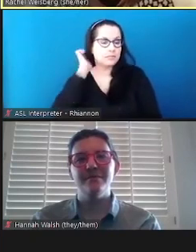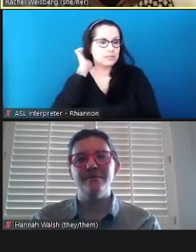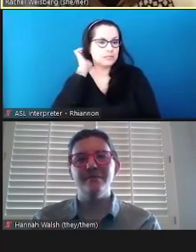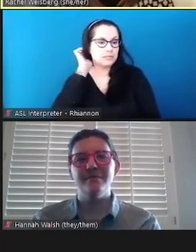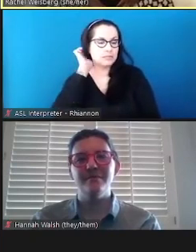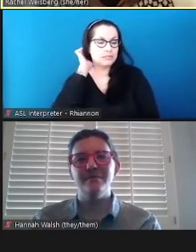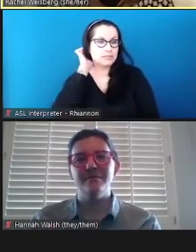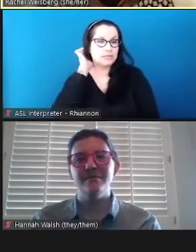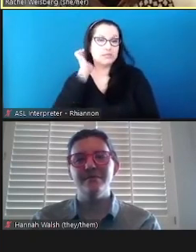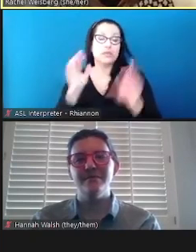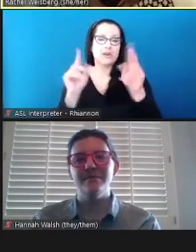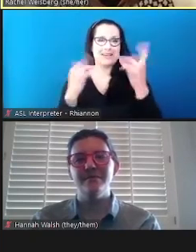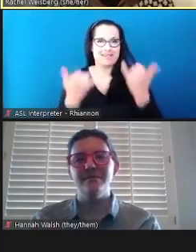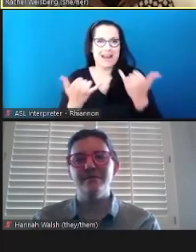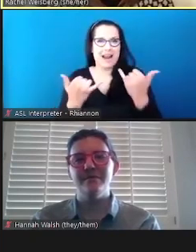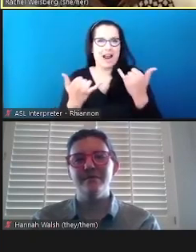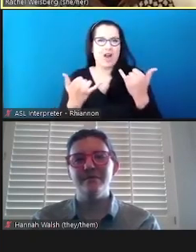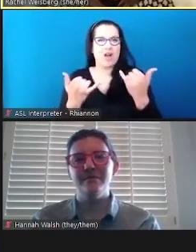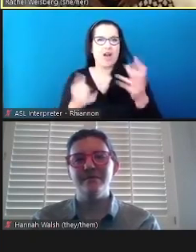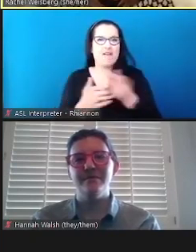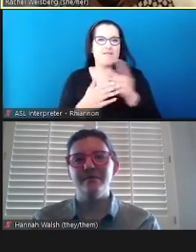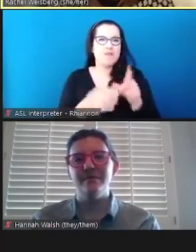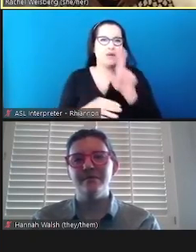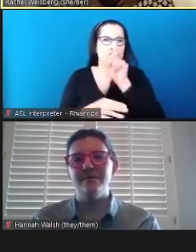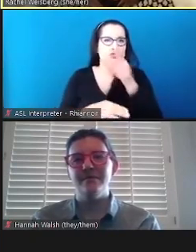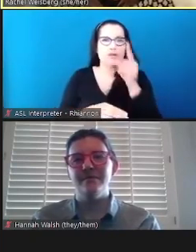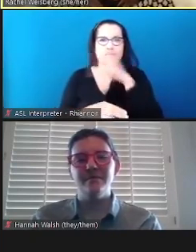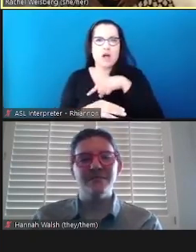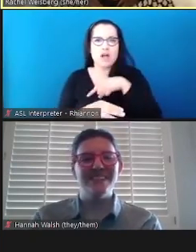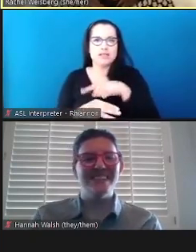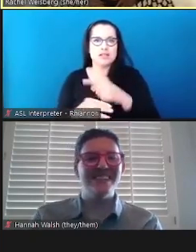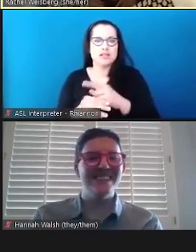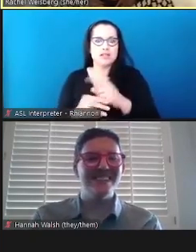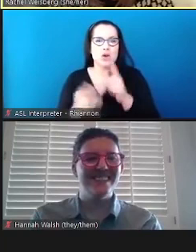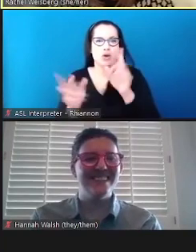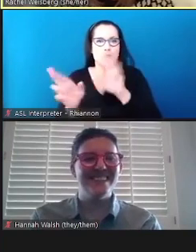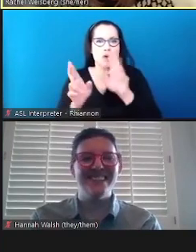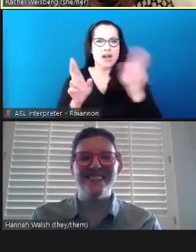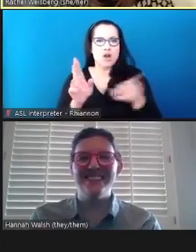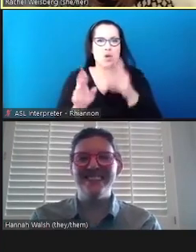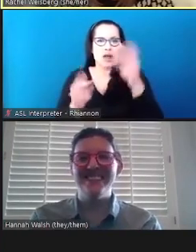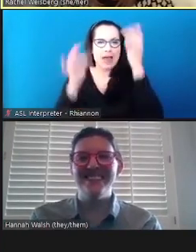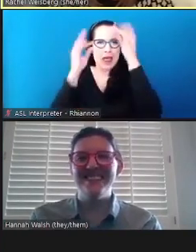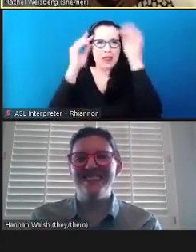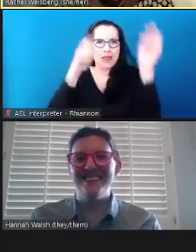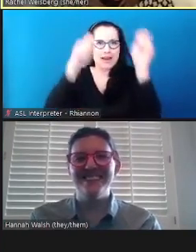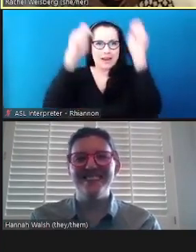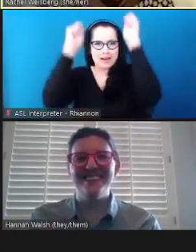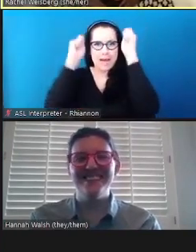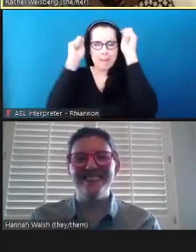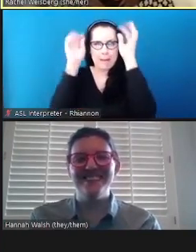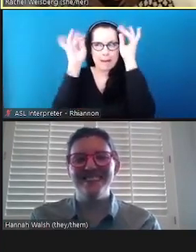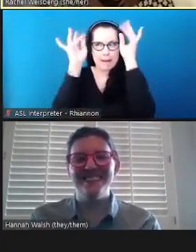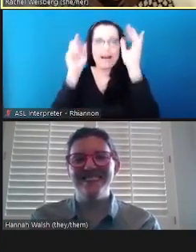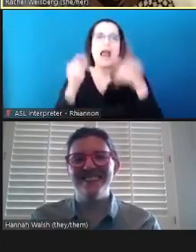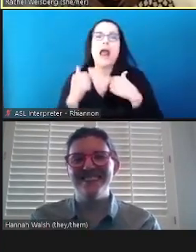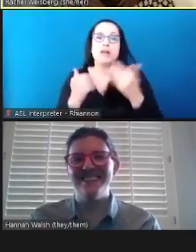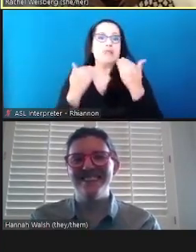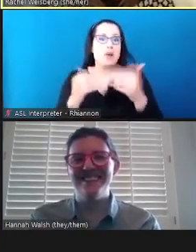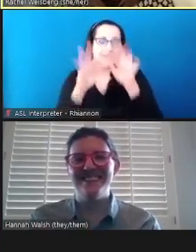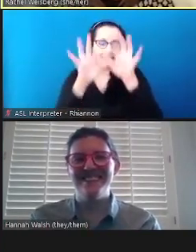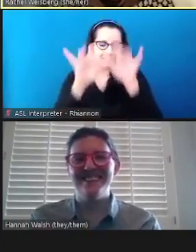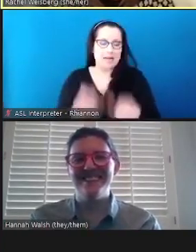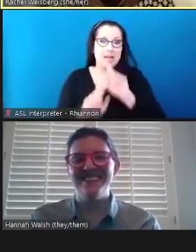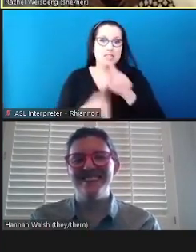Okay, so we're going to do a couple true or falses. I want everyone to put on their thinking cap, and you can feel free to type the answer into the Facebook feed